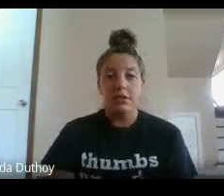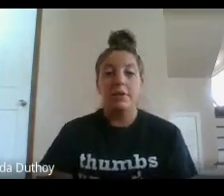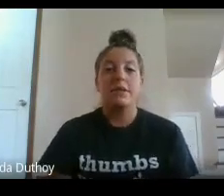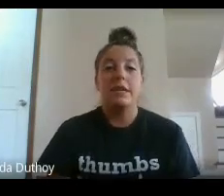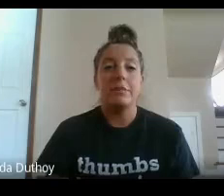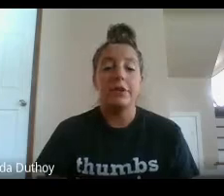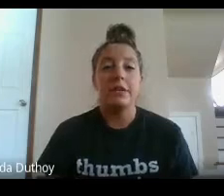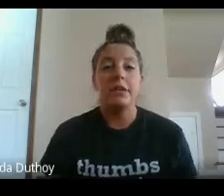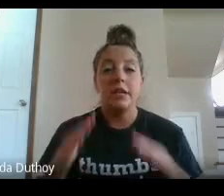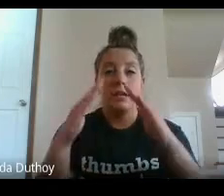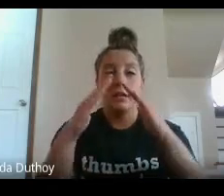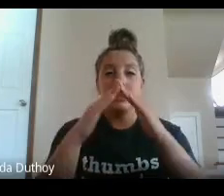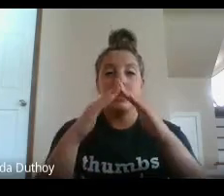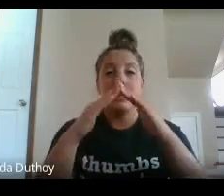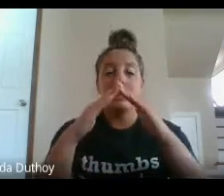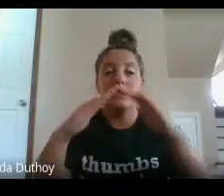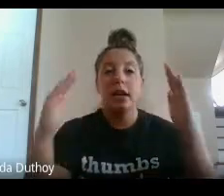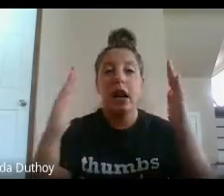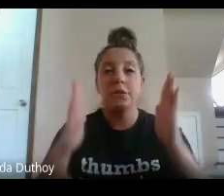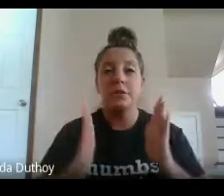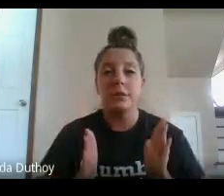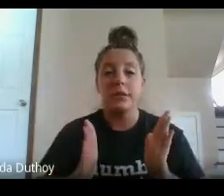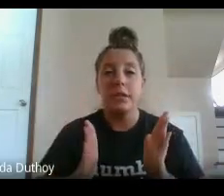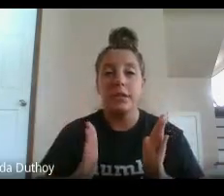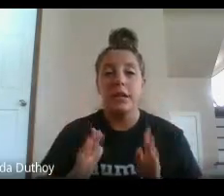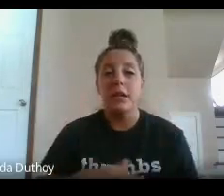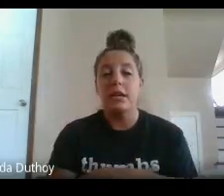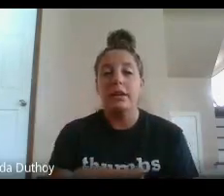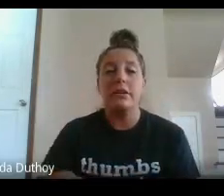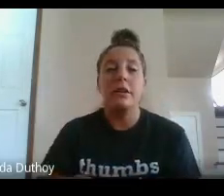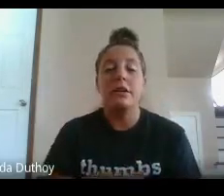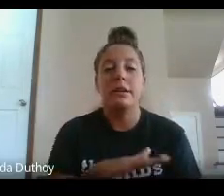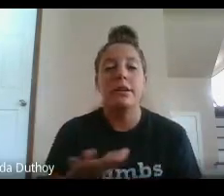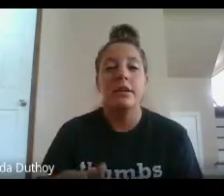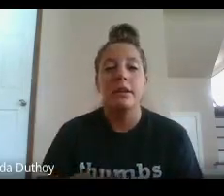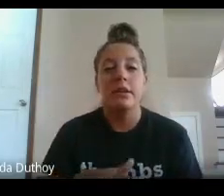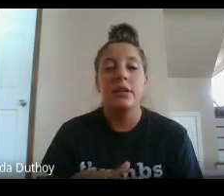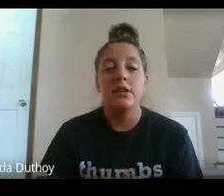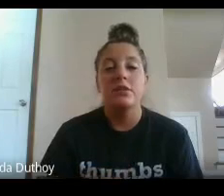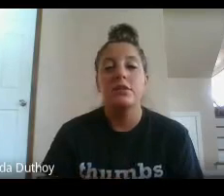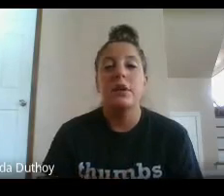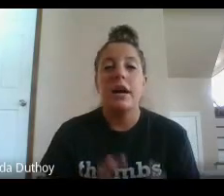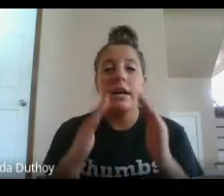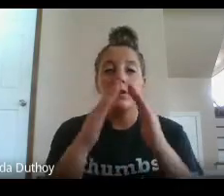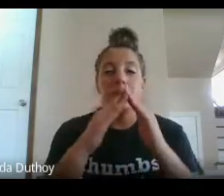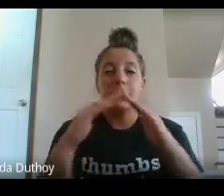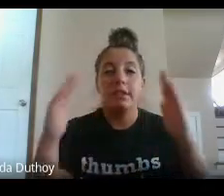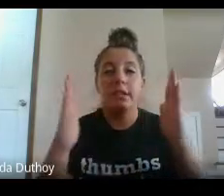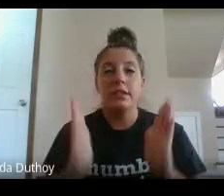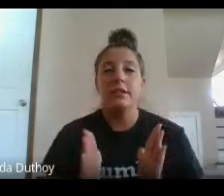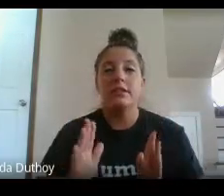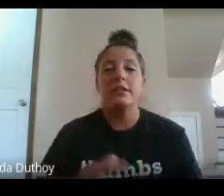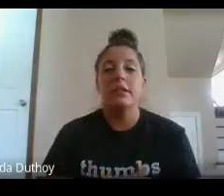We're going to start with neighborhood. It is house, area. So I would